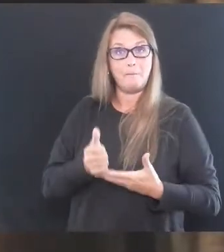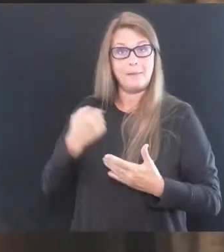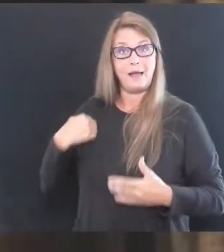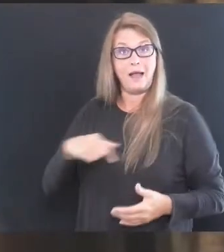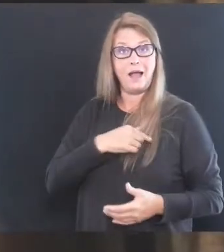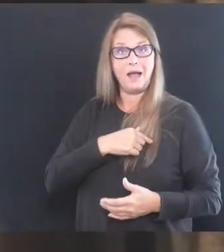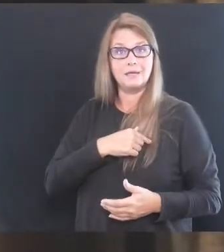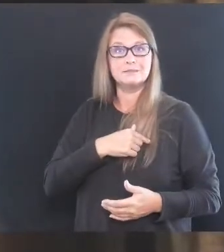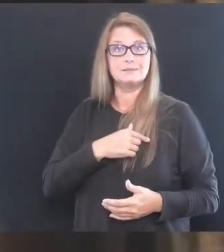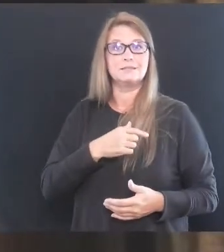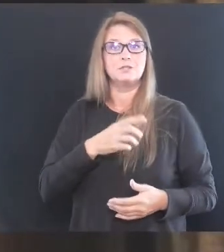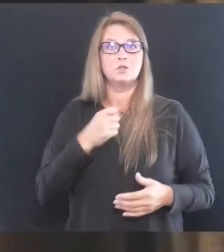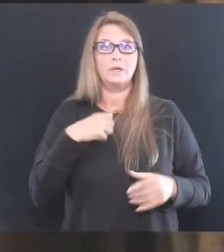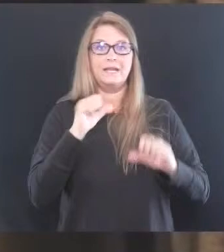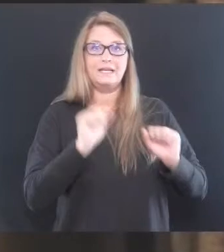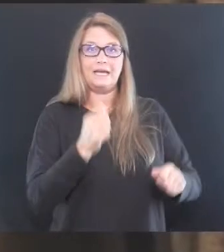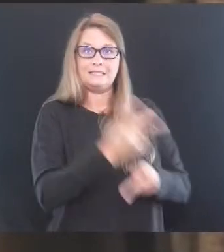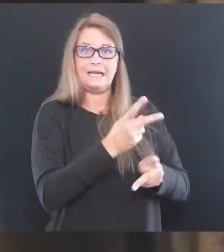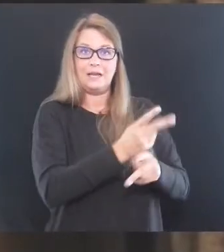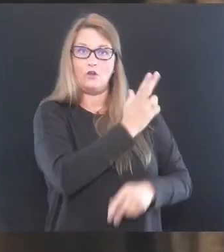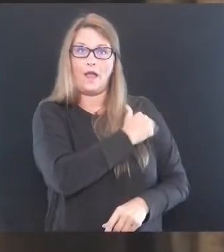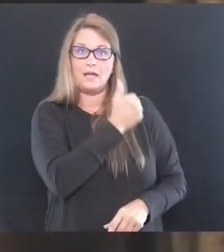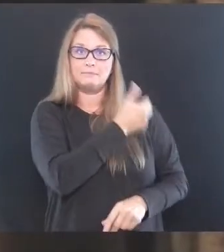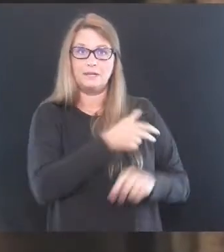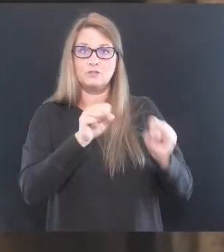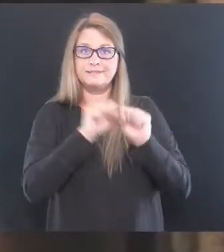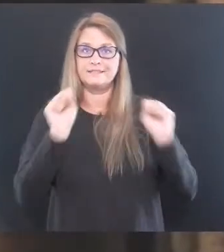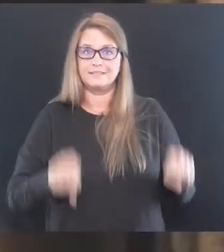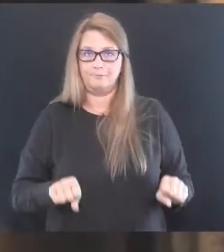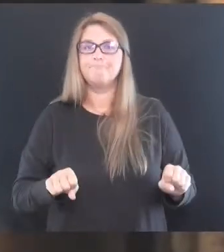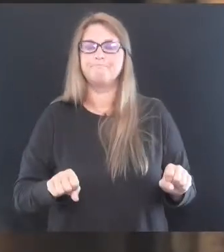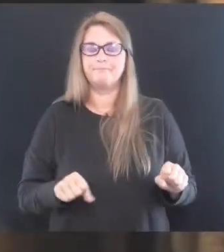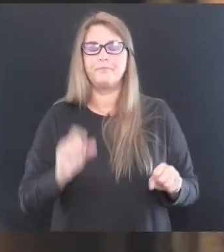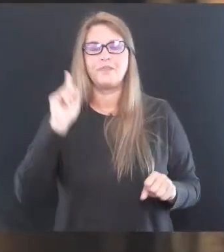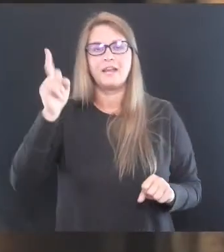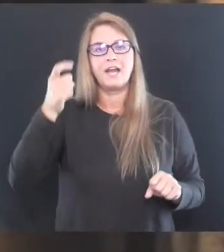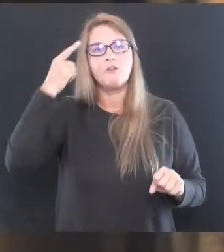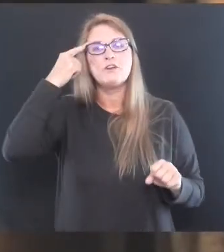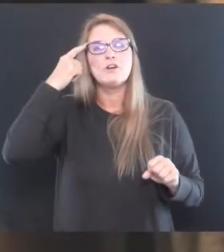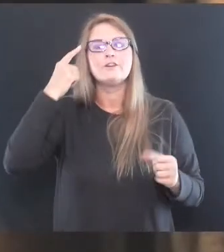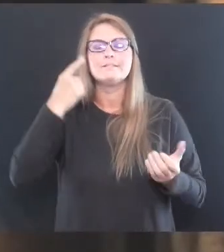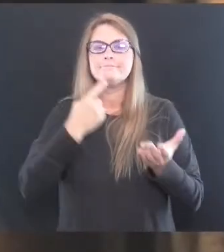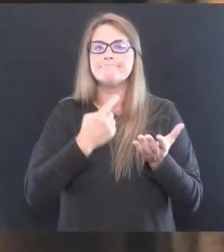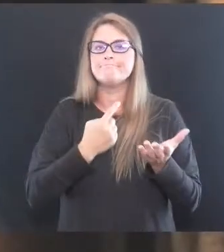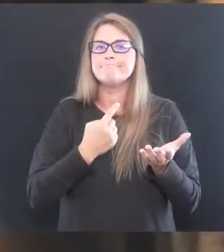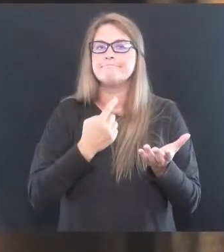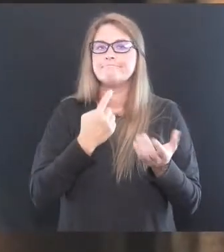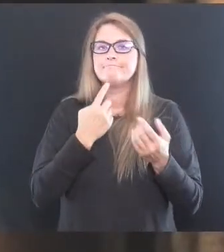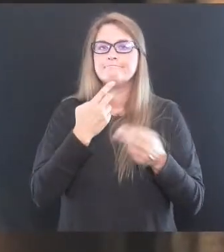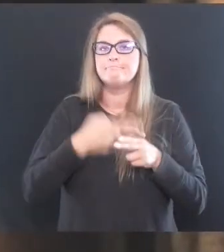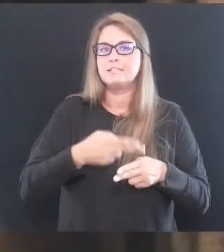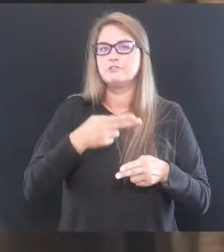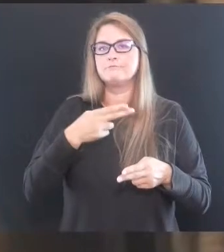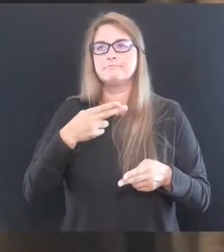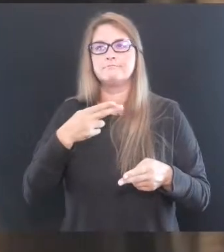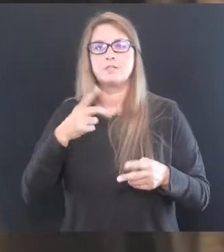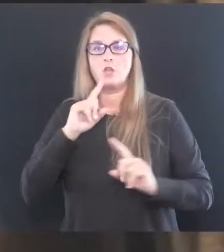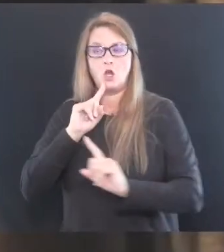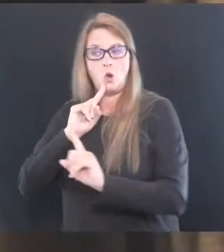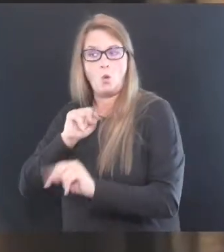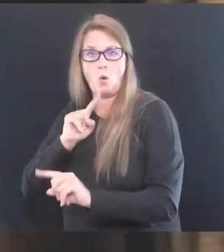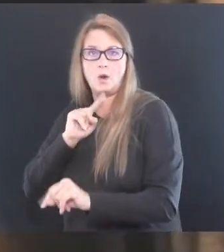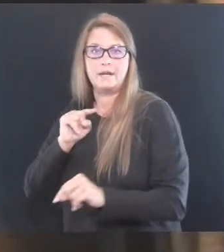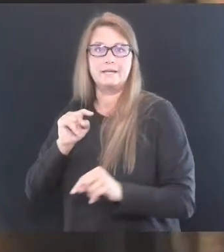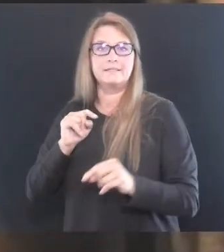hospitals and the hospital systems. The governor has talked about the aggressive ordering and the use